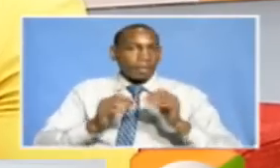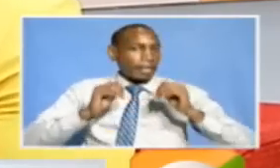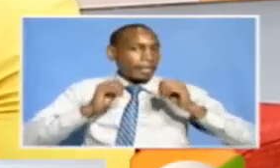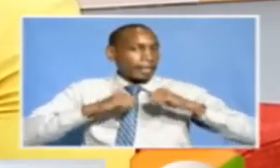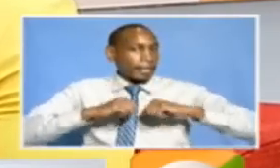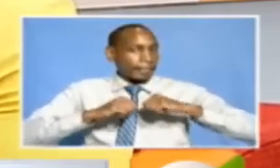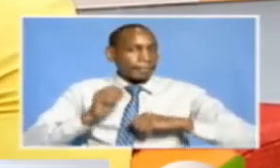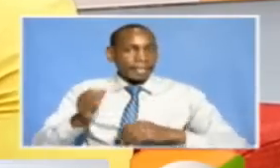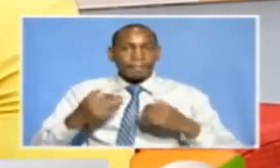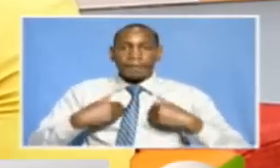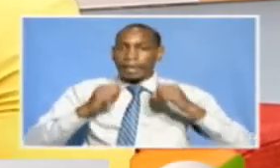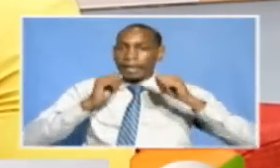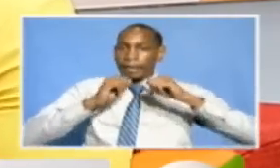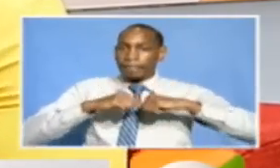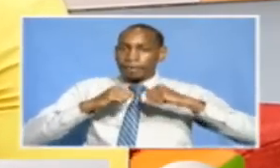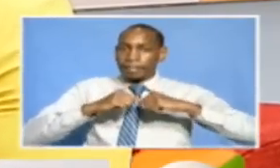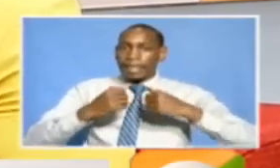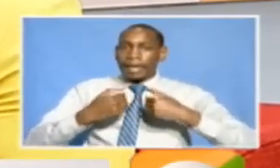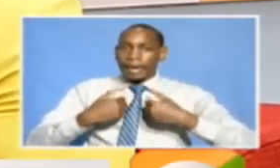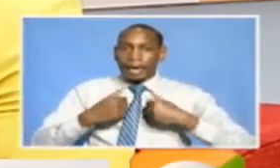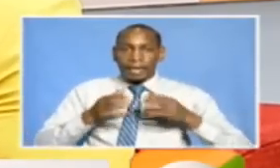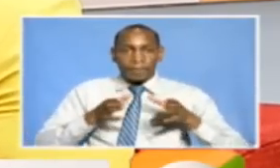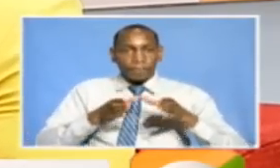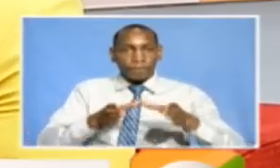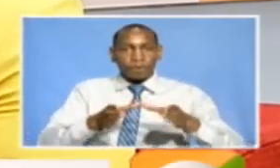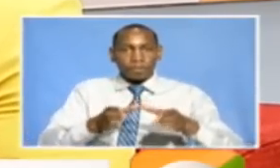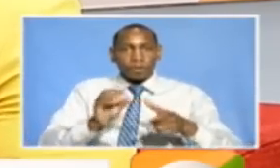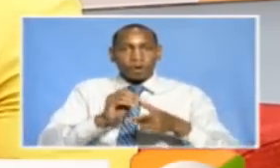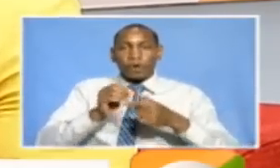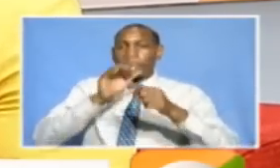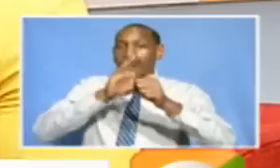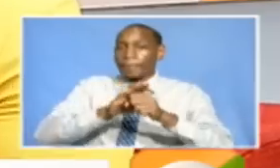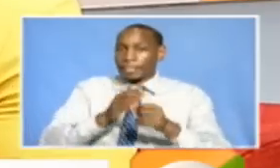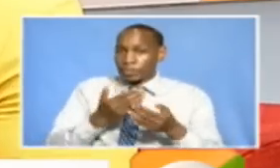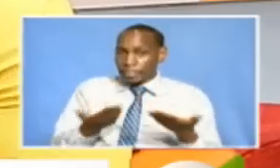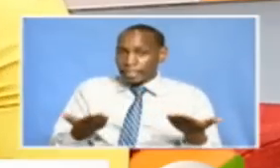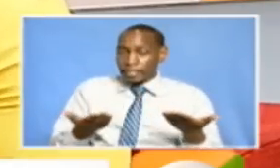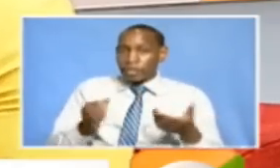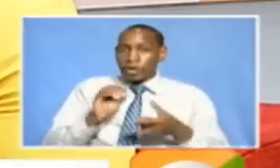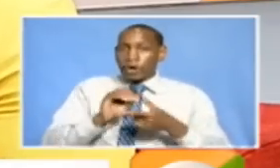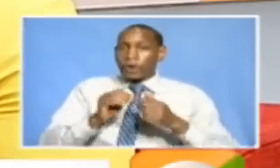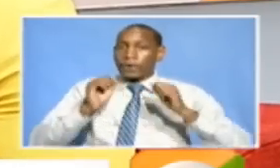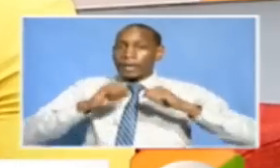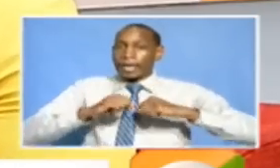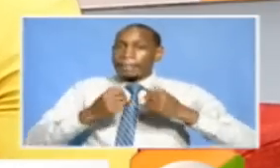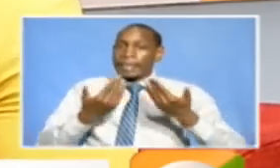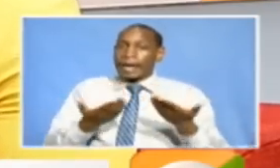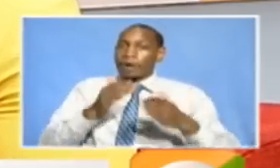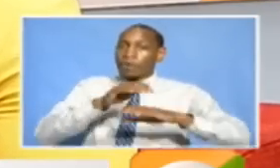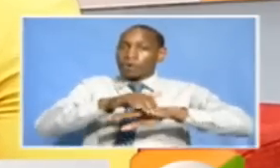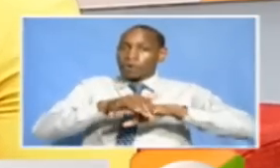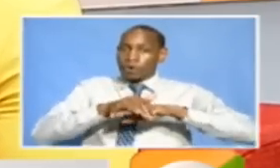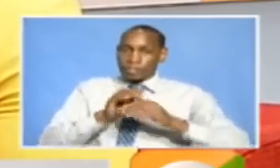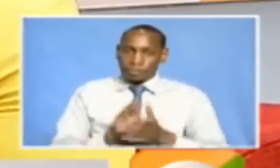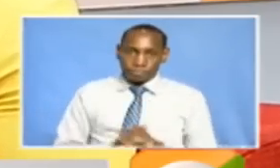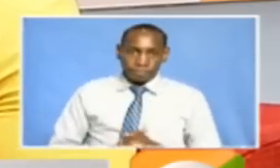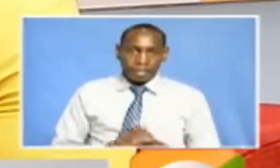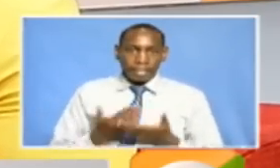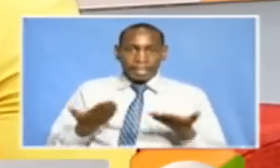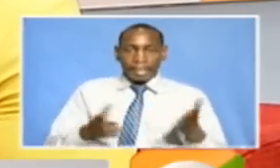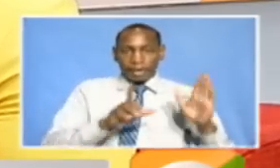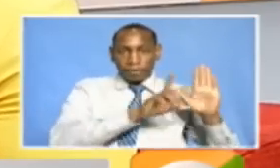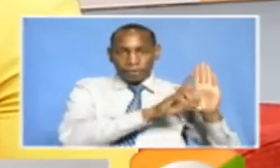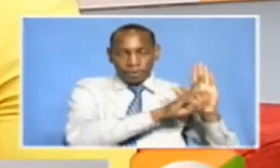there's consent, was it obtained under duress, intimidation of any kind, or how was that consent obtained? Now, in terms of